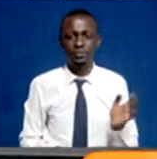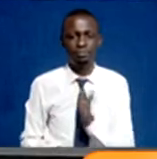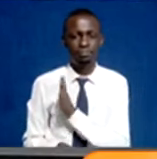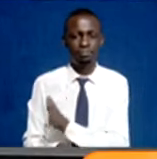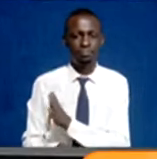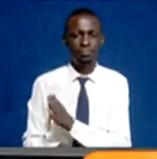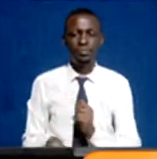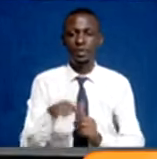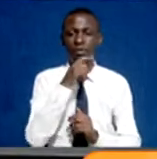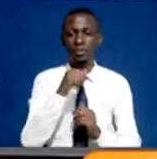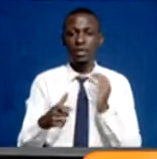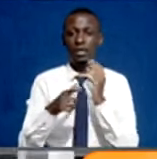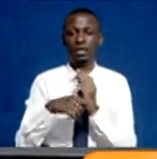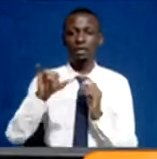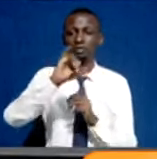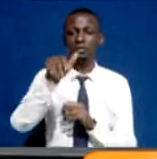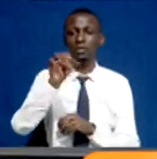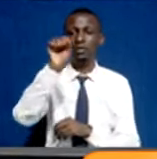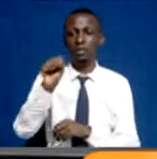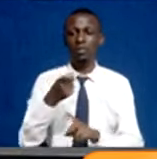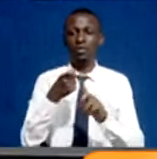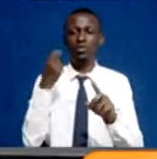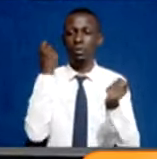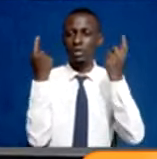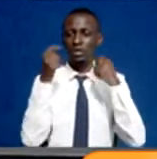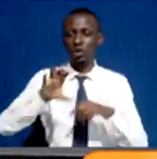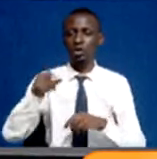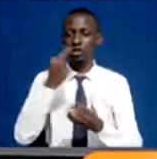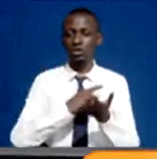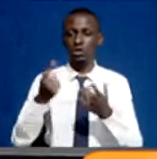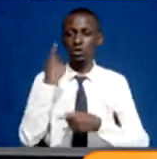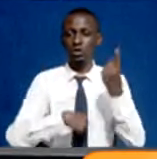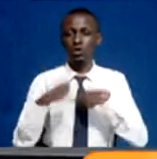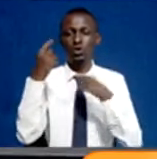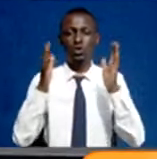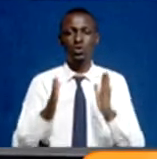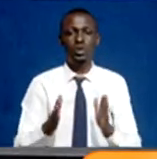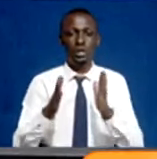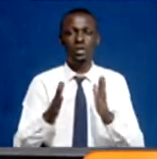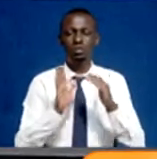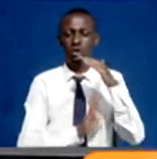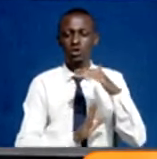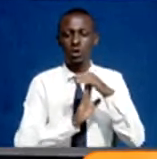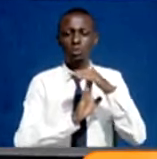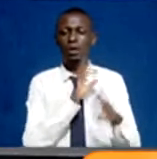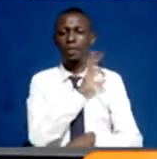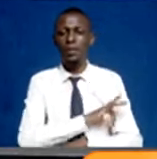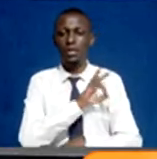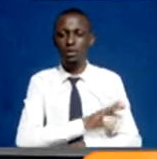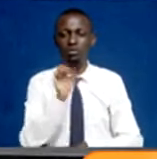Mzee James Chepkwony from Kericho County is this week's winner of the Shabiki Supa Jackpot